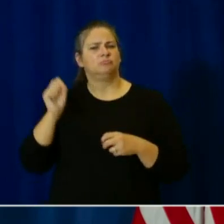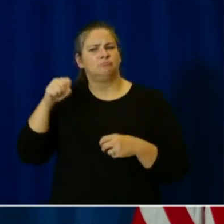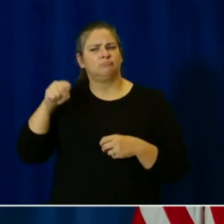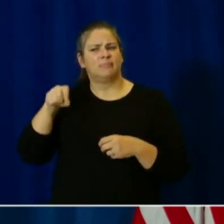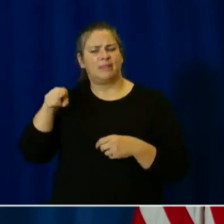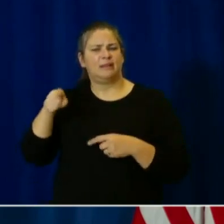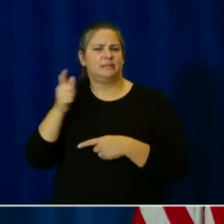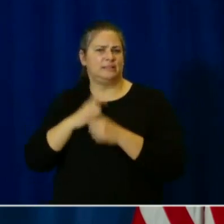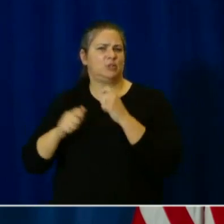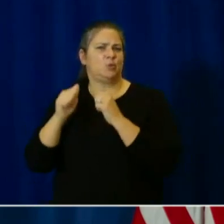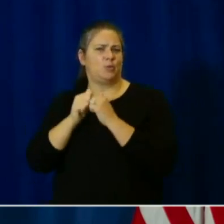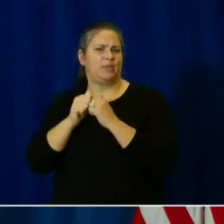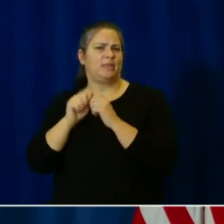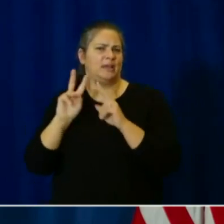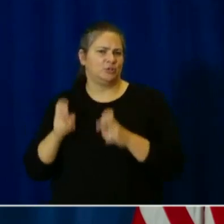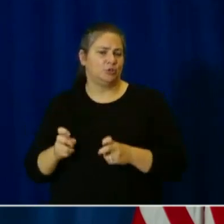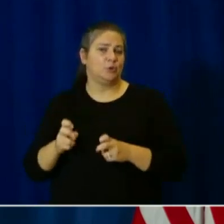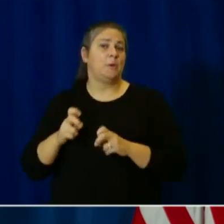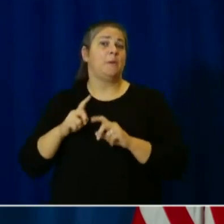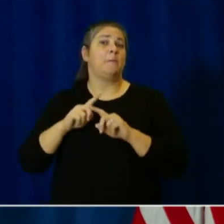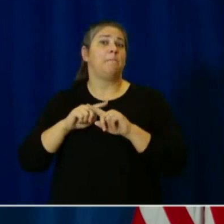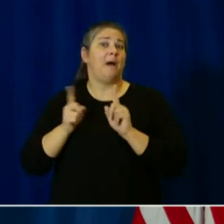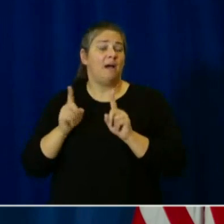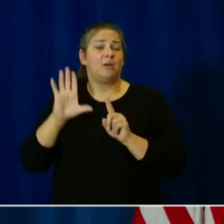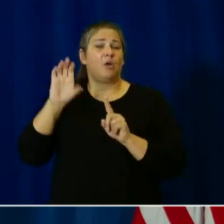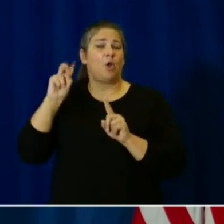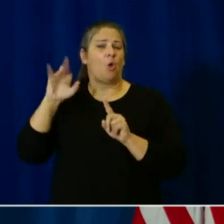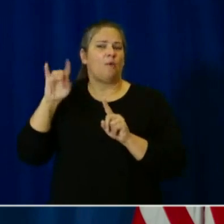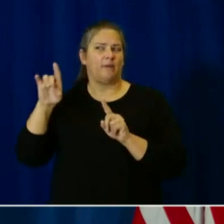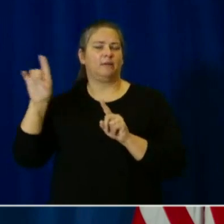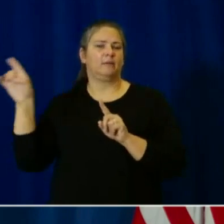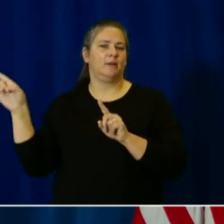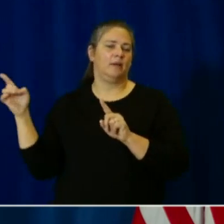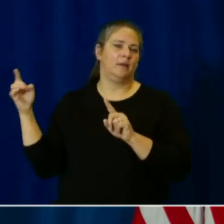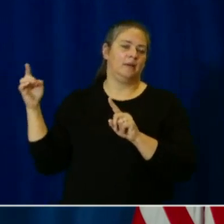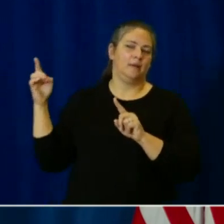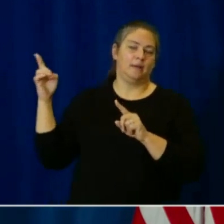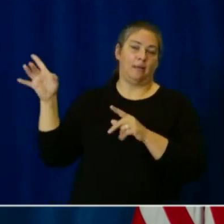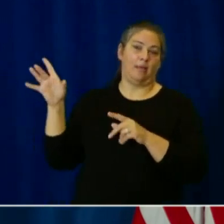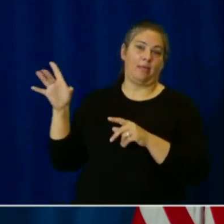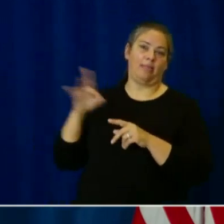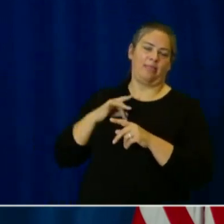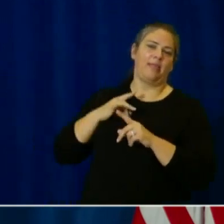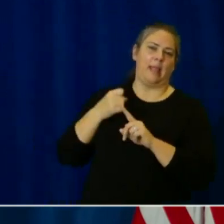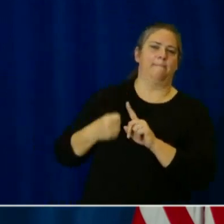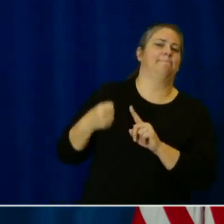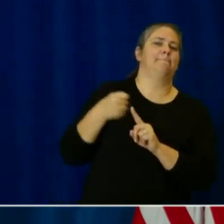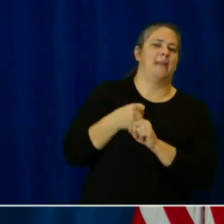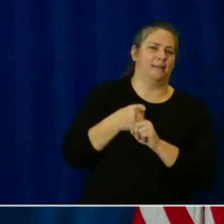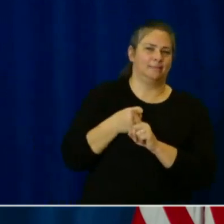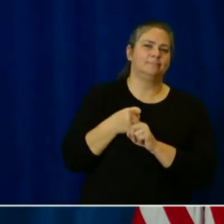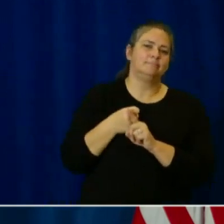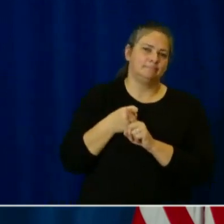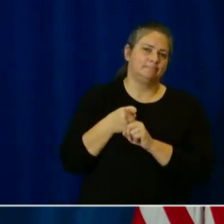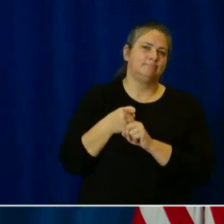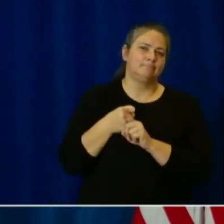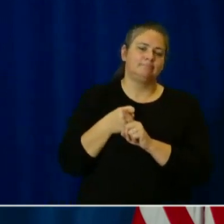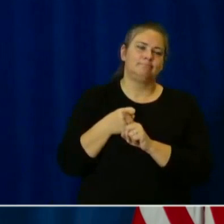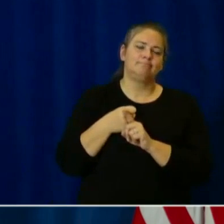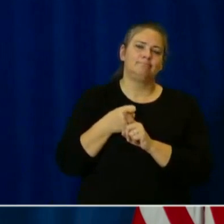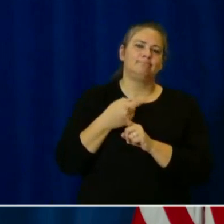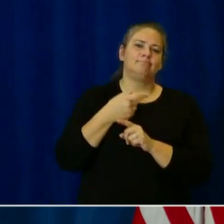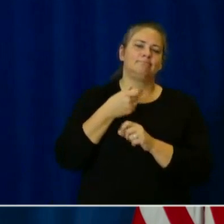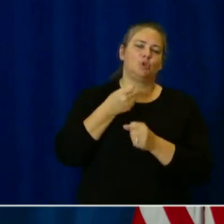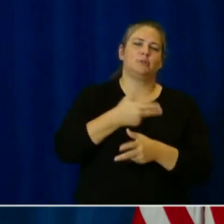was dealing with, but COVID-19 was certainly an impact on his